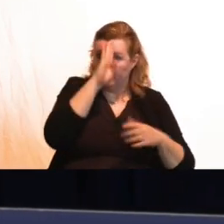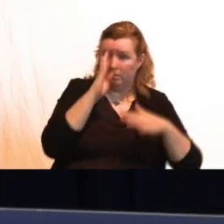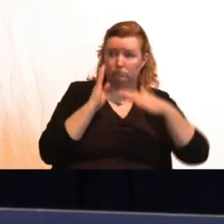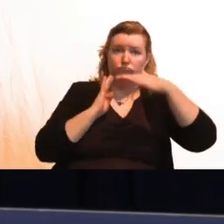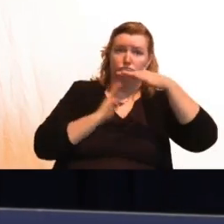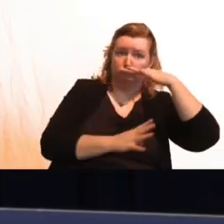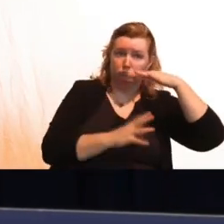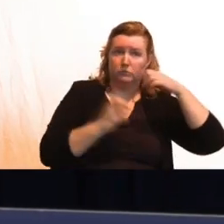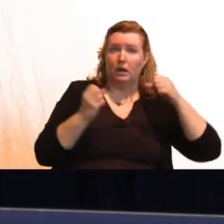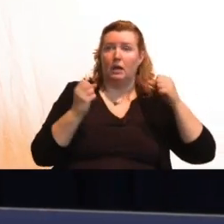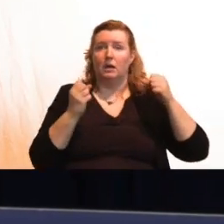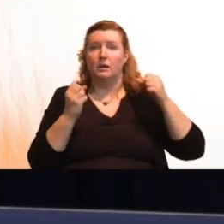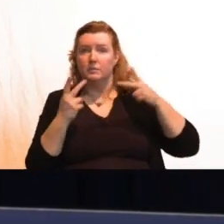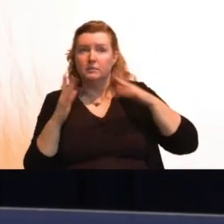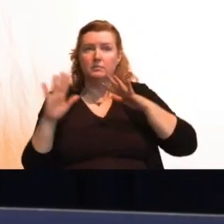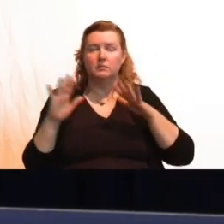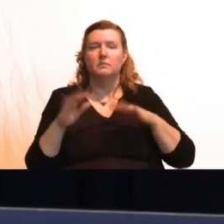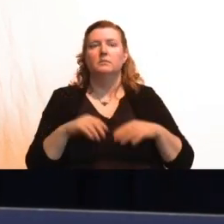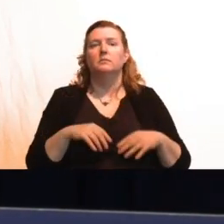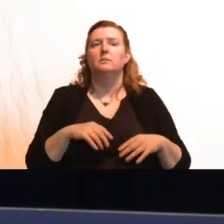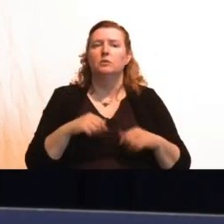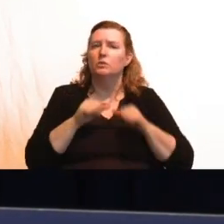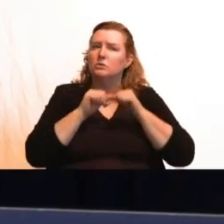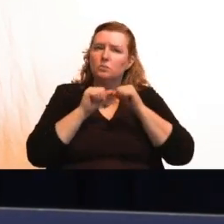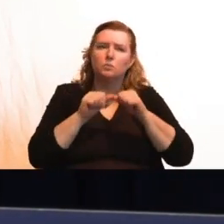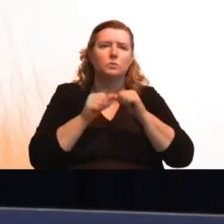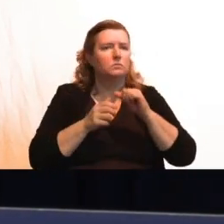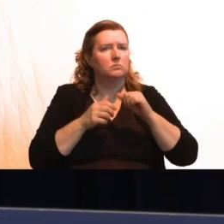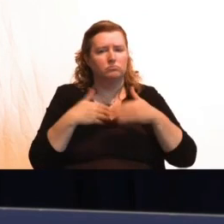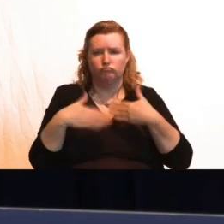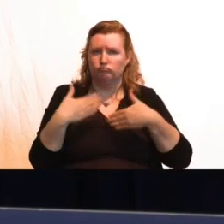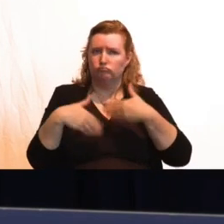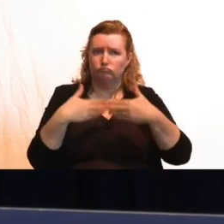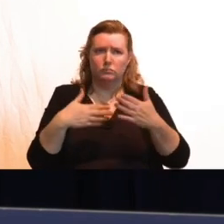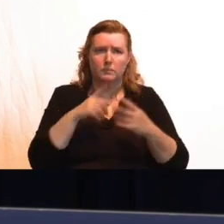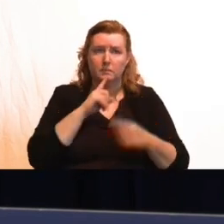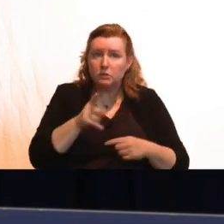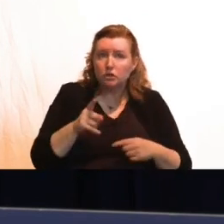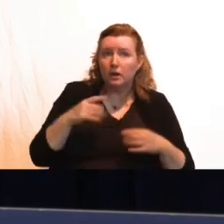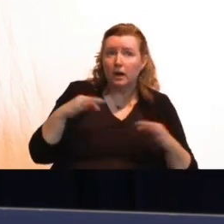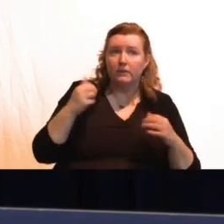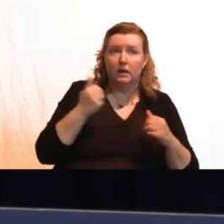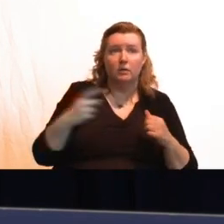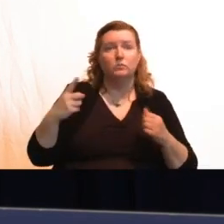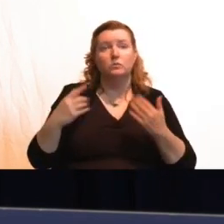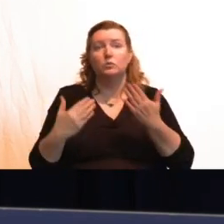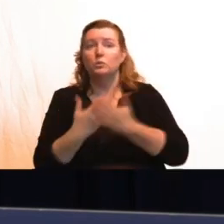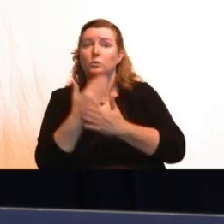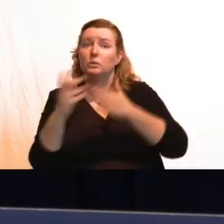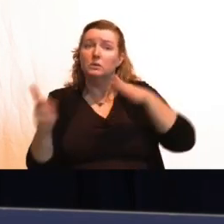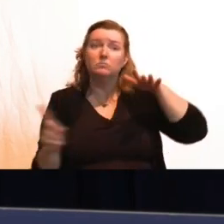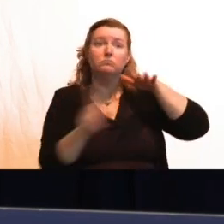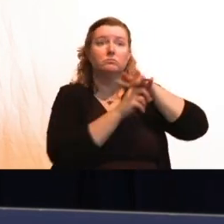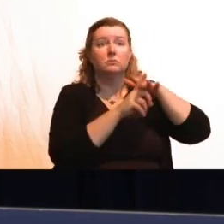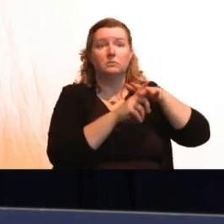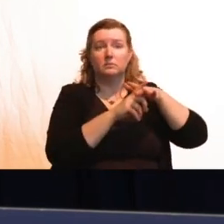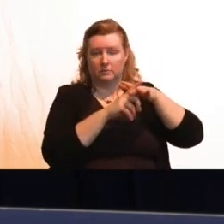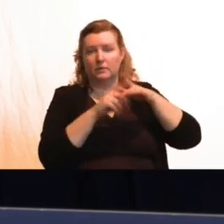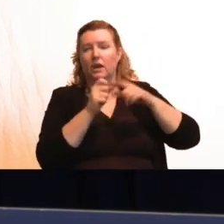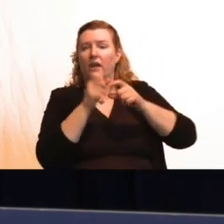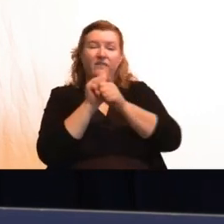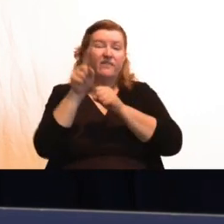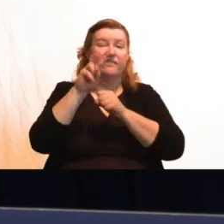emerging variants. And we will continue to look at syndromic surveillance and wastewater surveillance